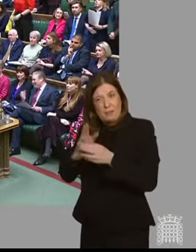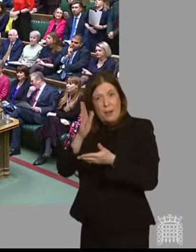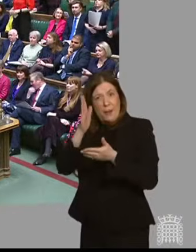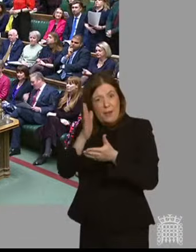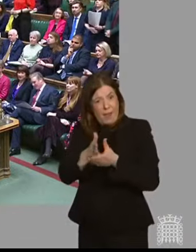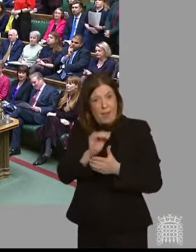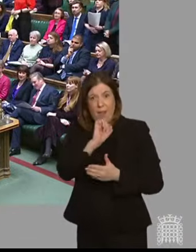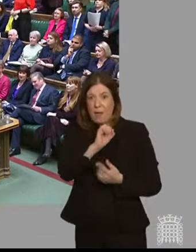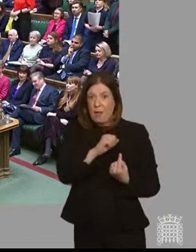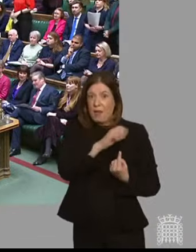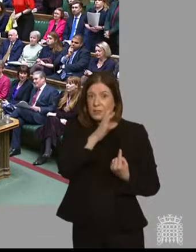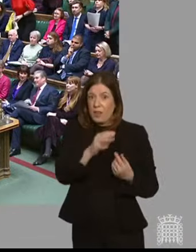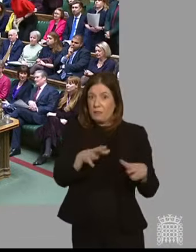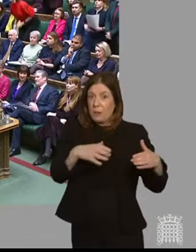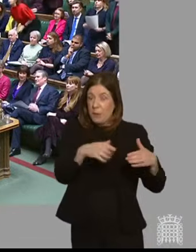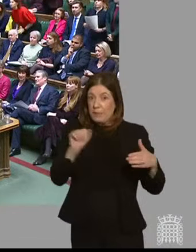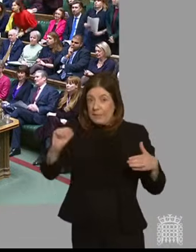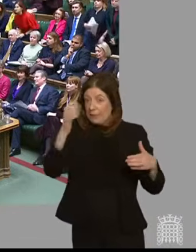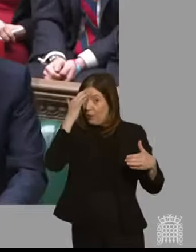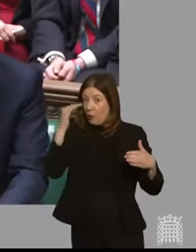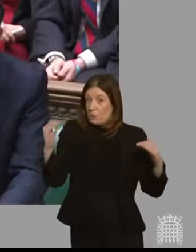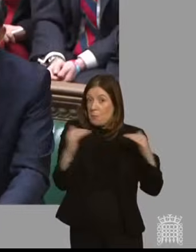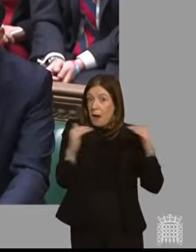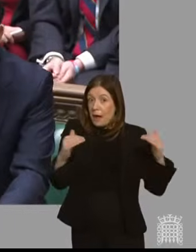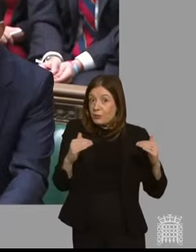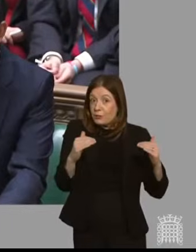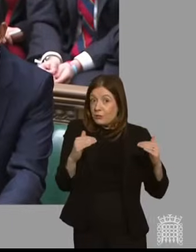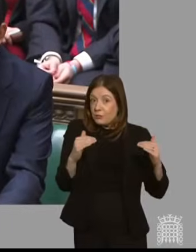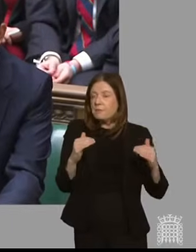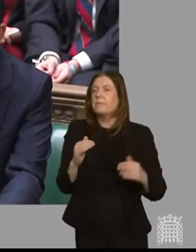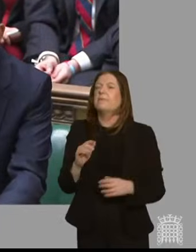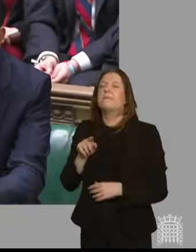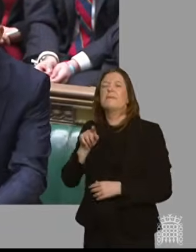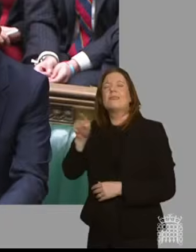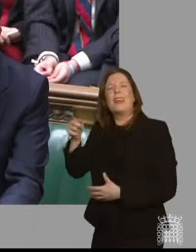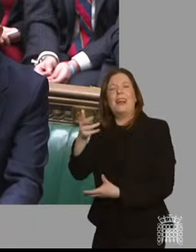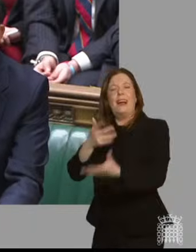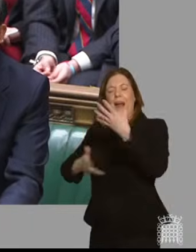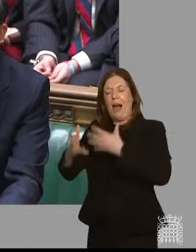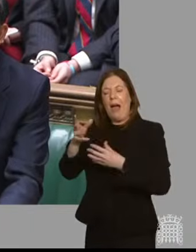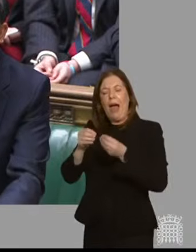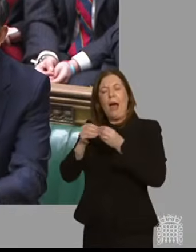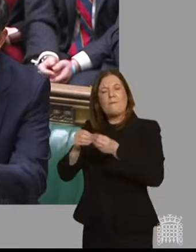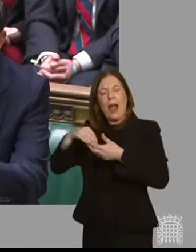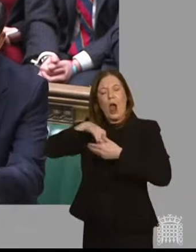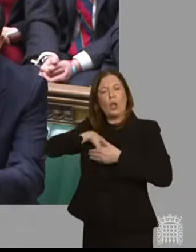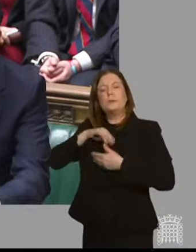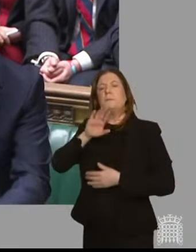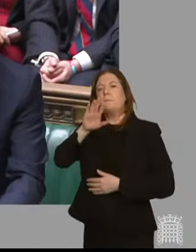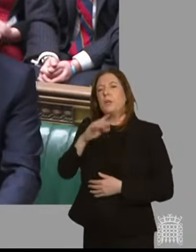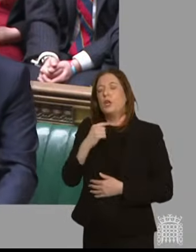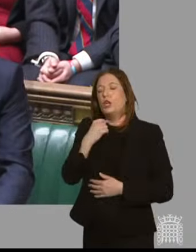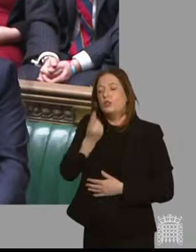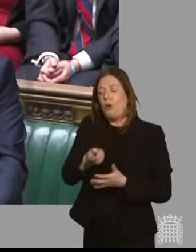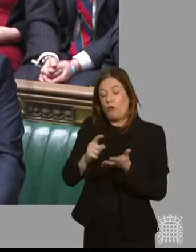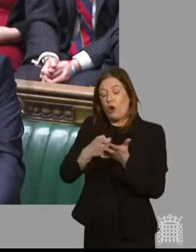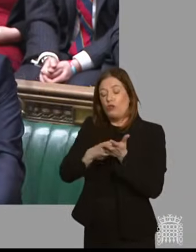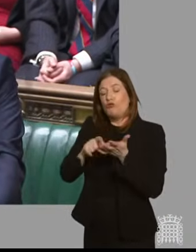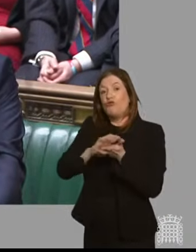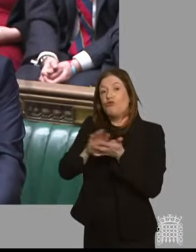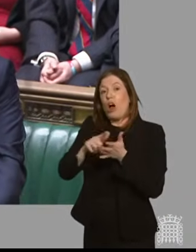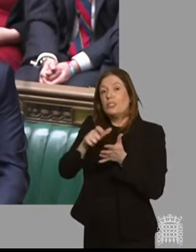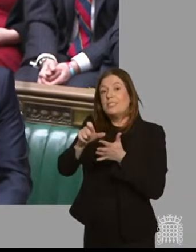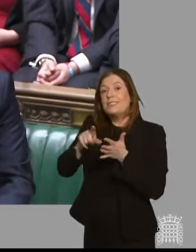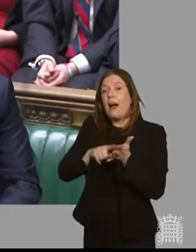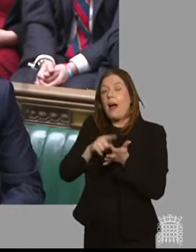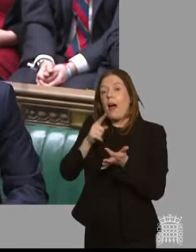Mr. Speaker, he wants to talk about values, but tomorrow in Rochdale, the people will have a choice of 3 former Labour